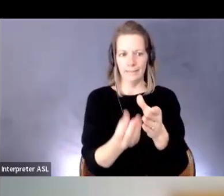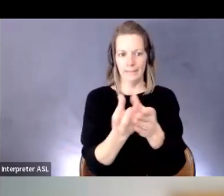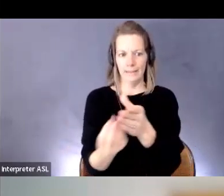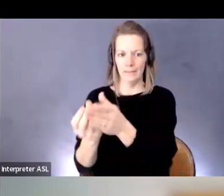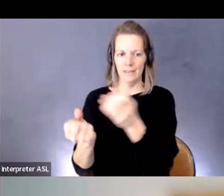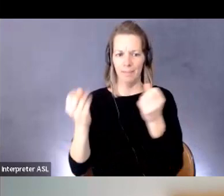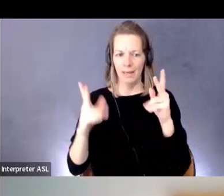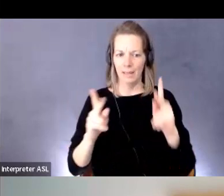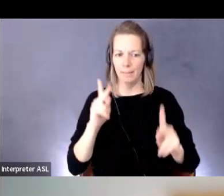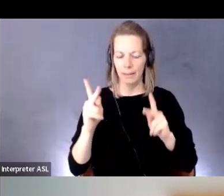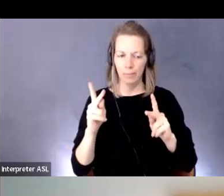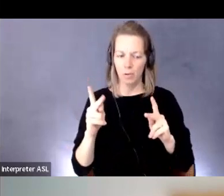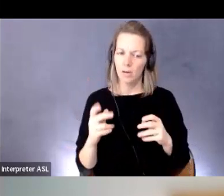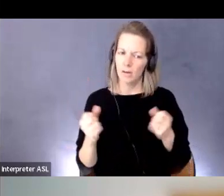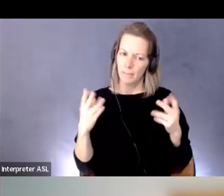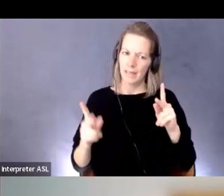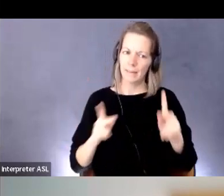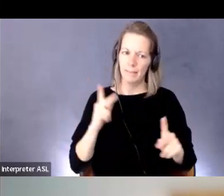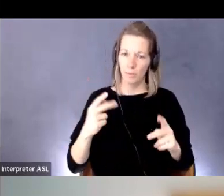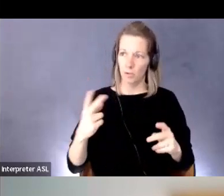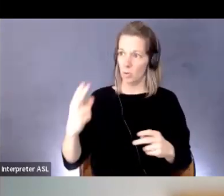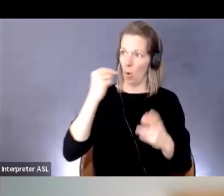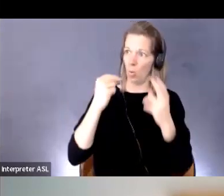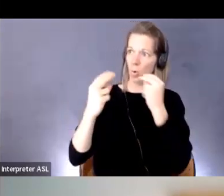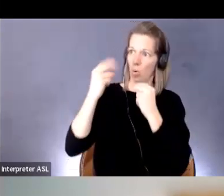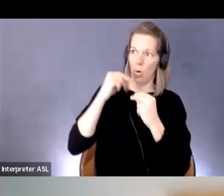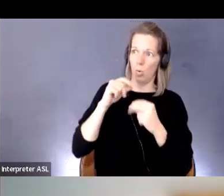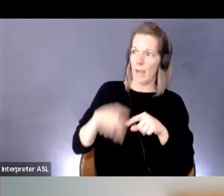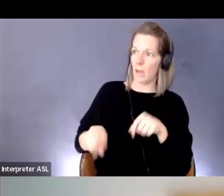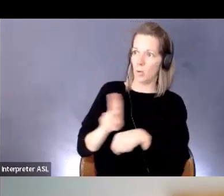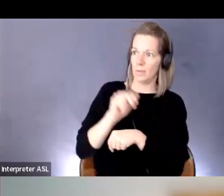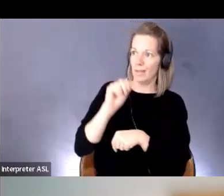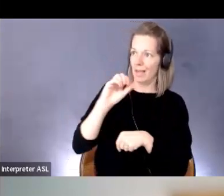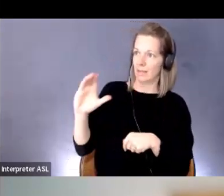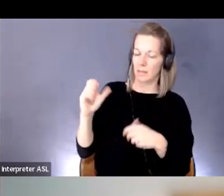of us who continue to be denied AAC.